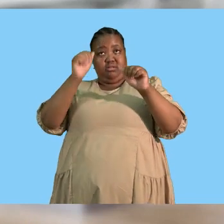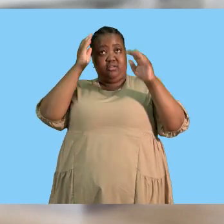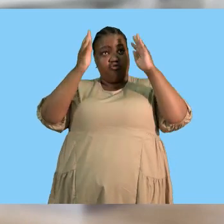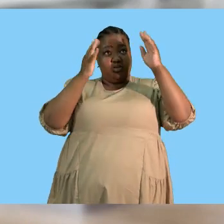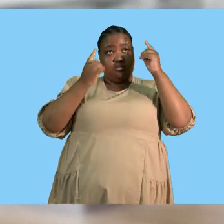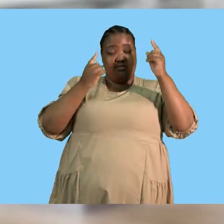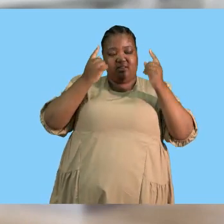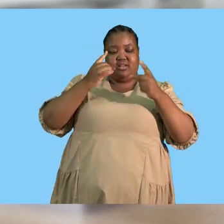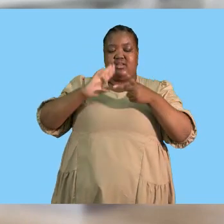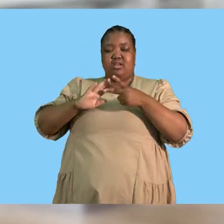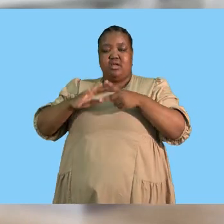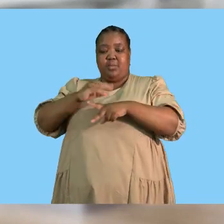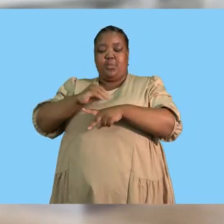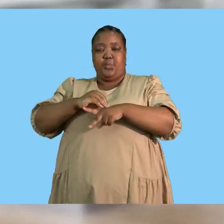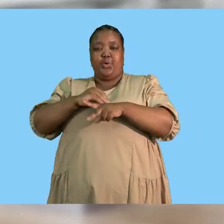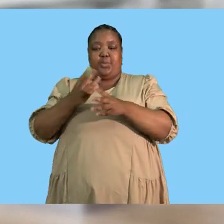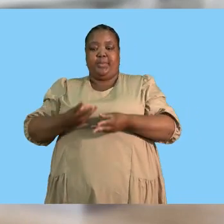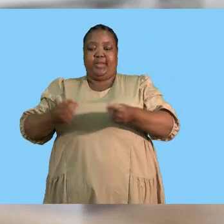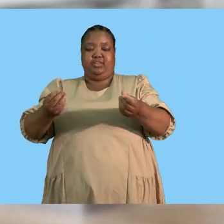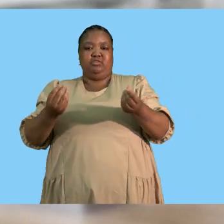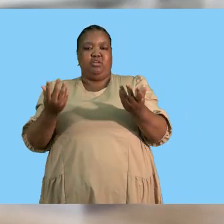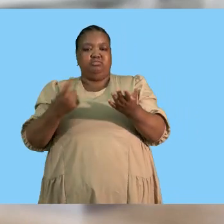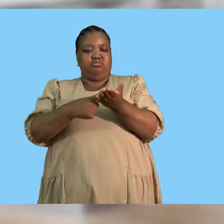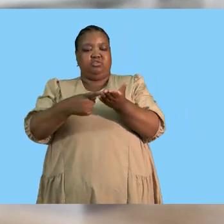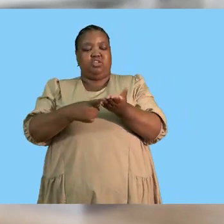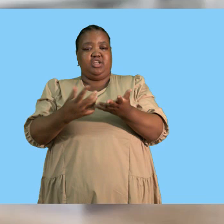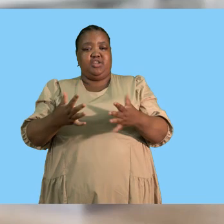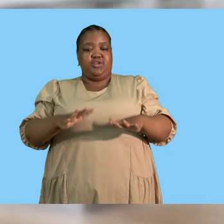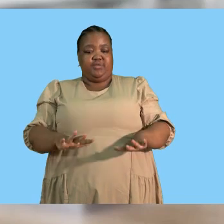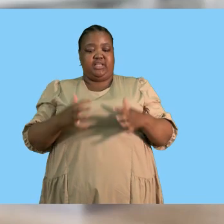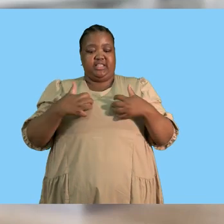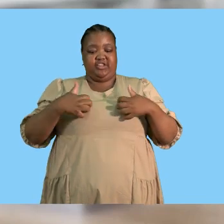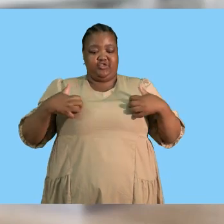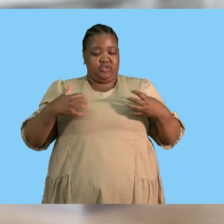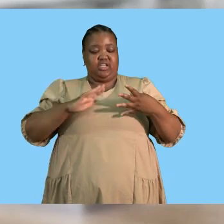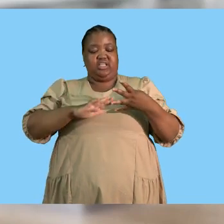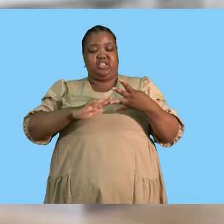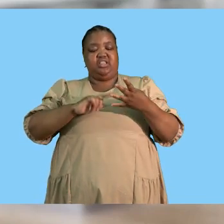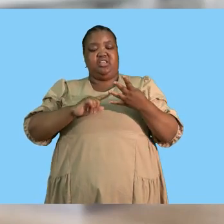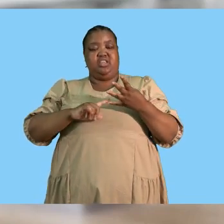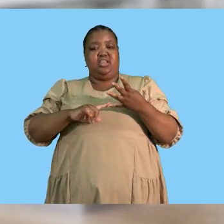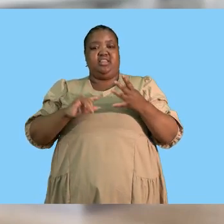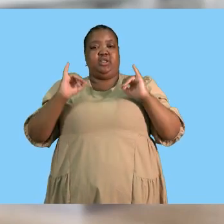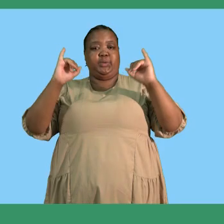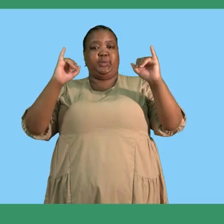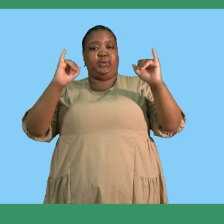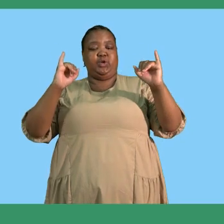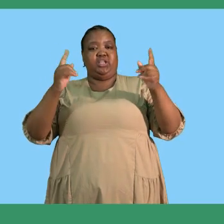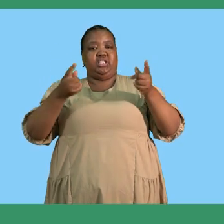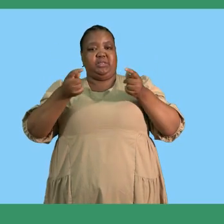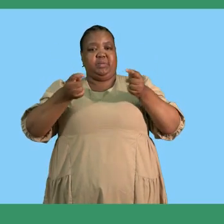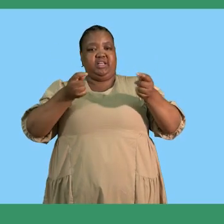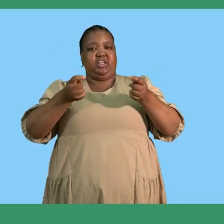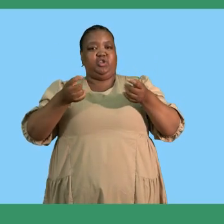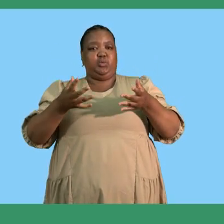already covered creative thinking and problem solving, as well as stress, crisis, and change management. The